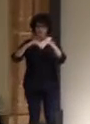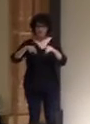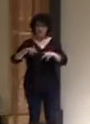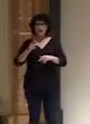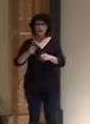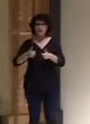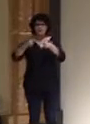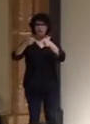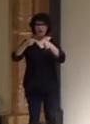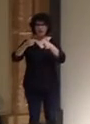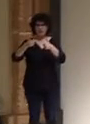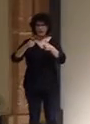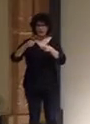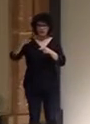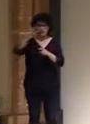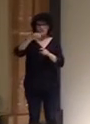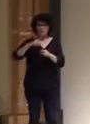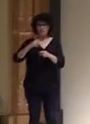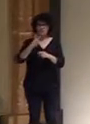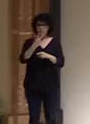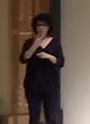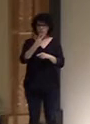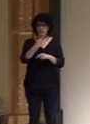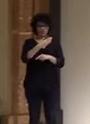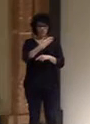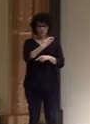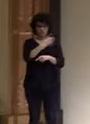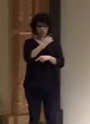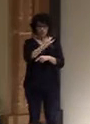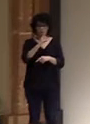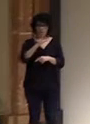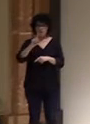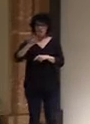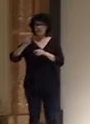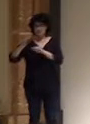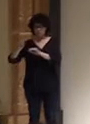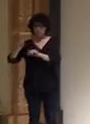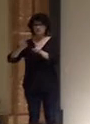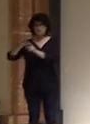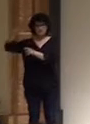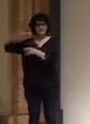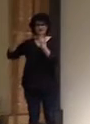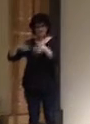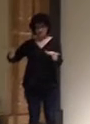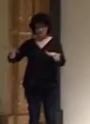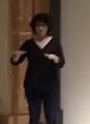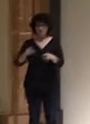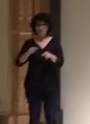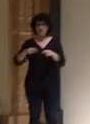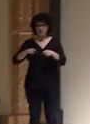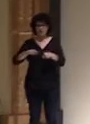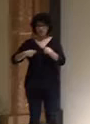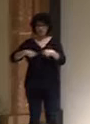of the city's cultural policy in the last 4 years, we look at culture as a key of public